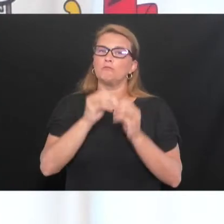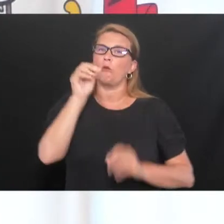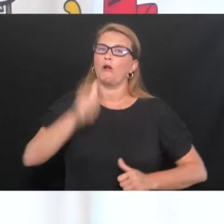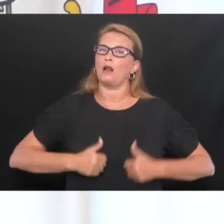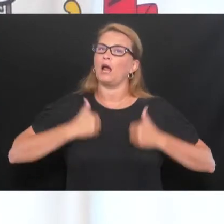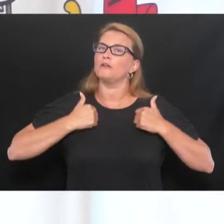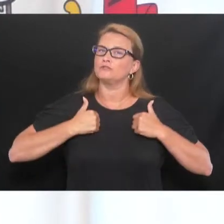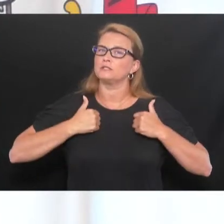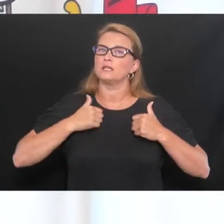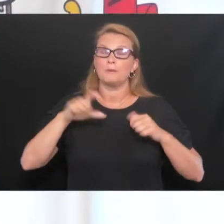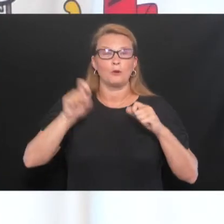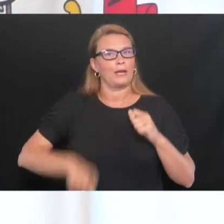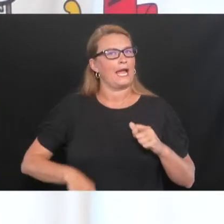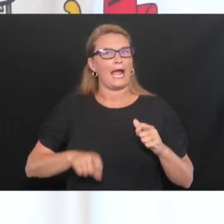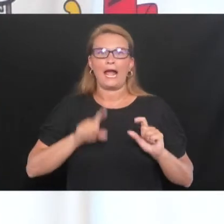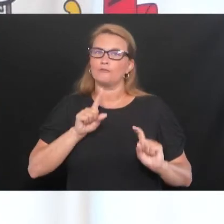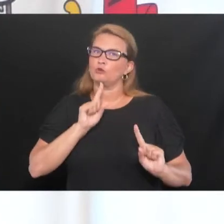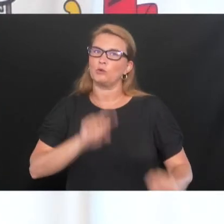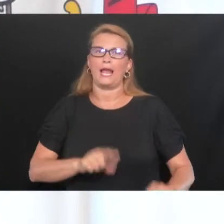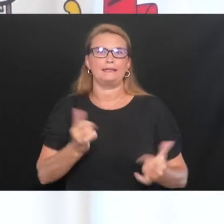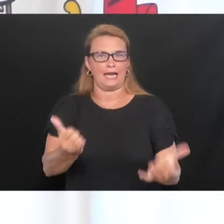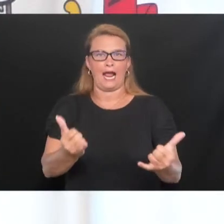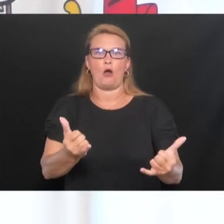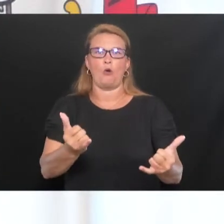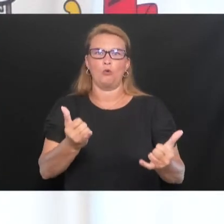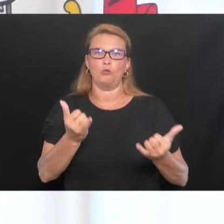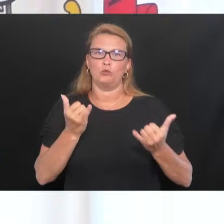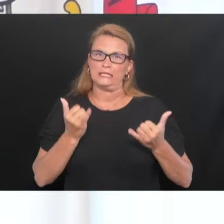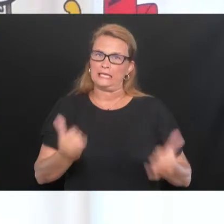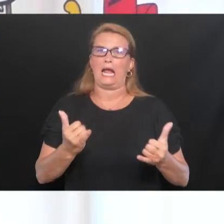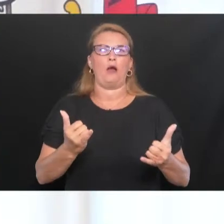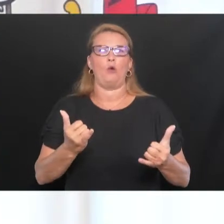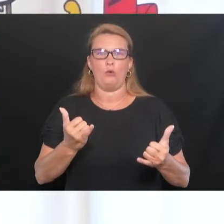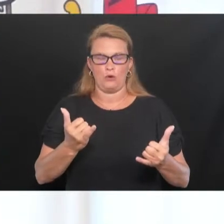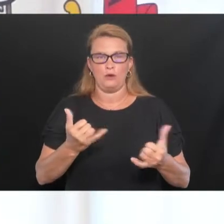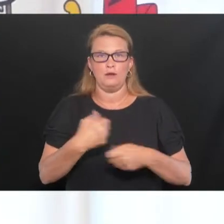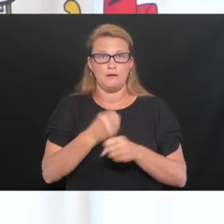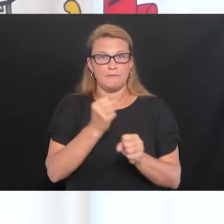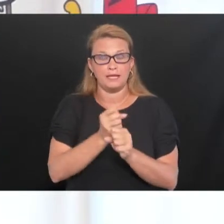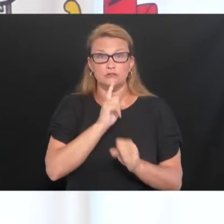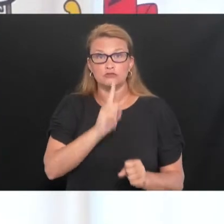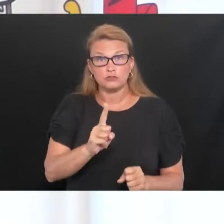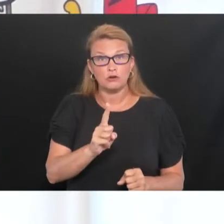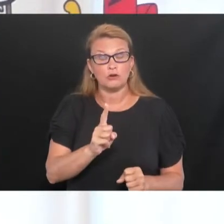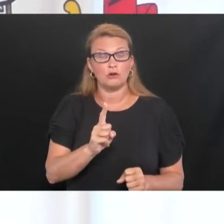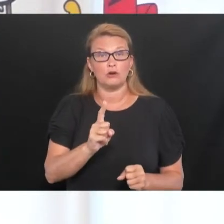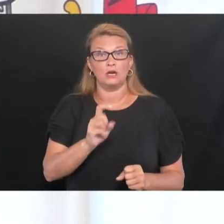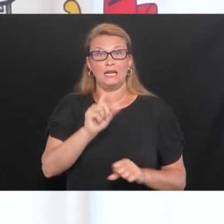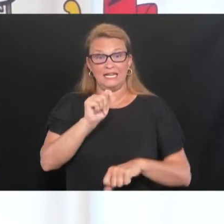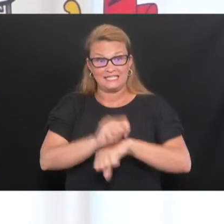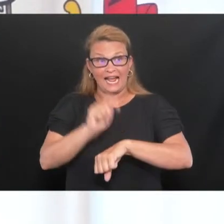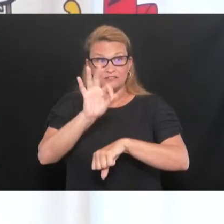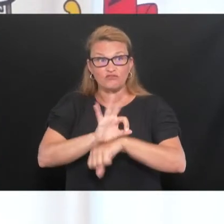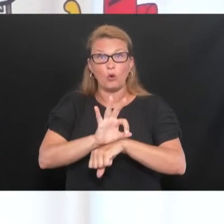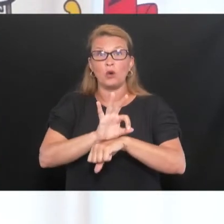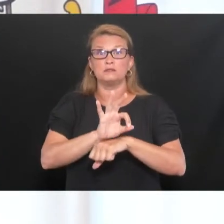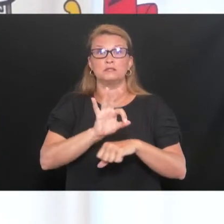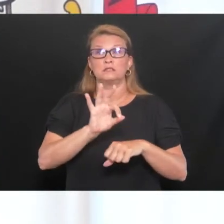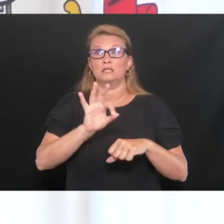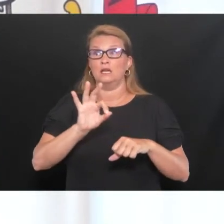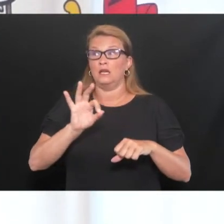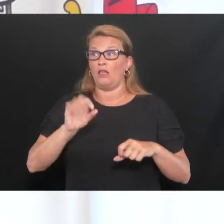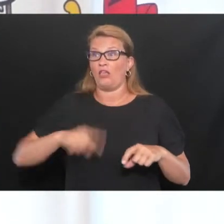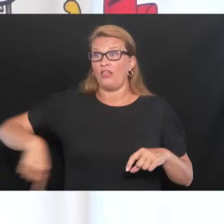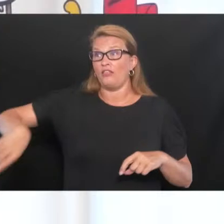We've got to move. We've got to move right now to make sure, from the standpoint of our task force and everything, and to make